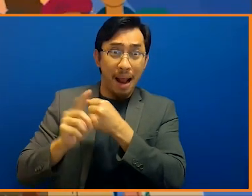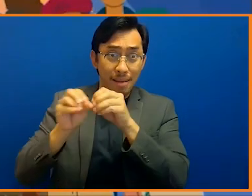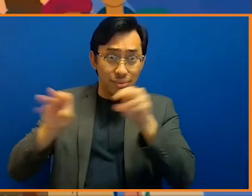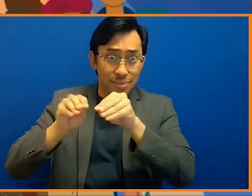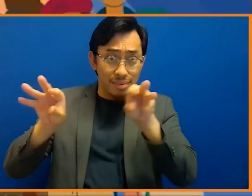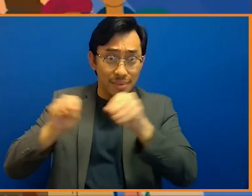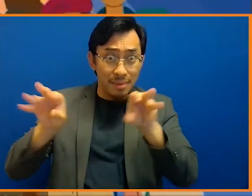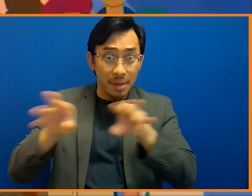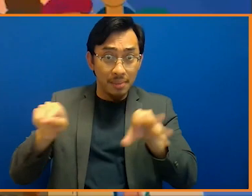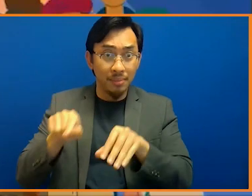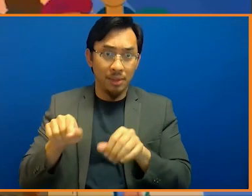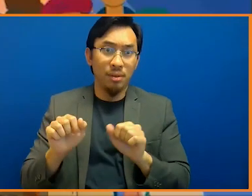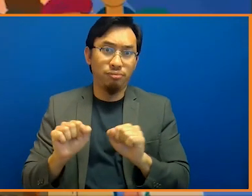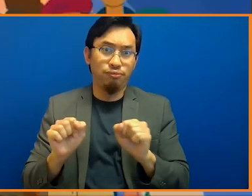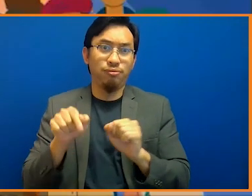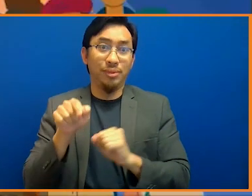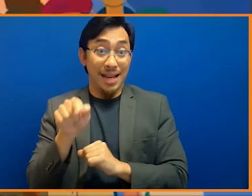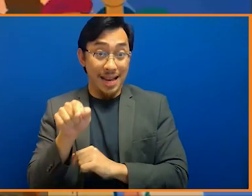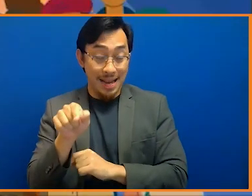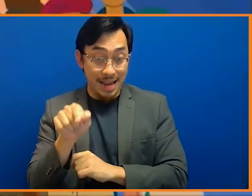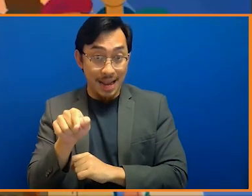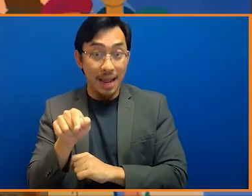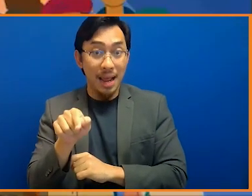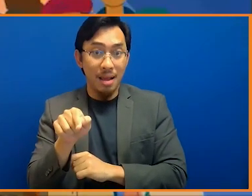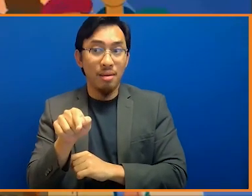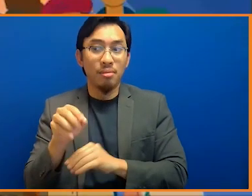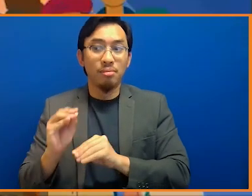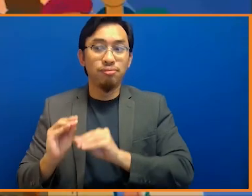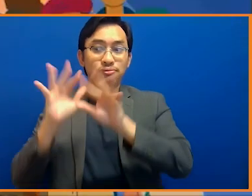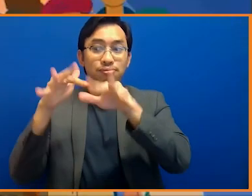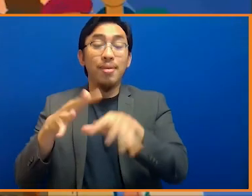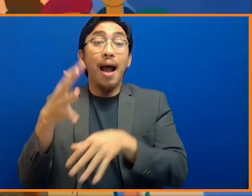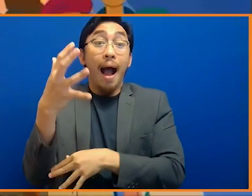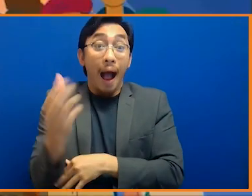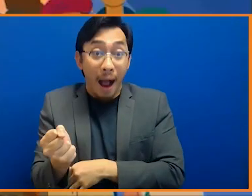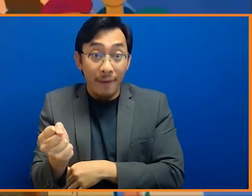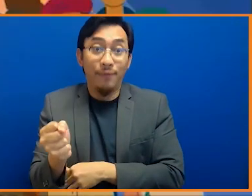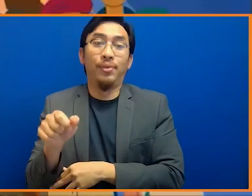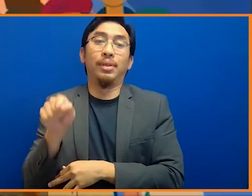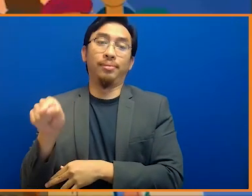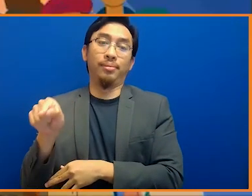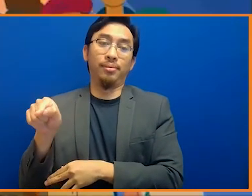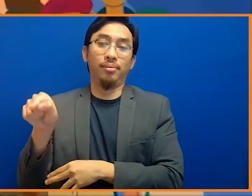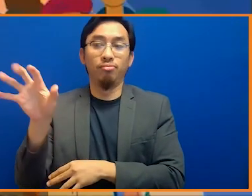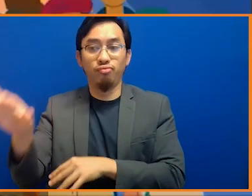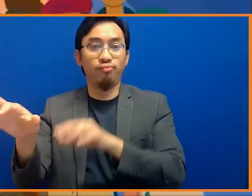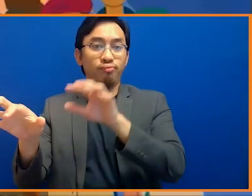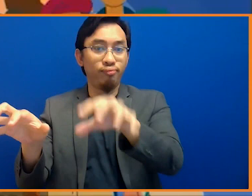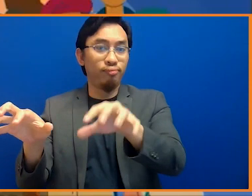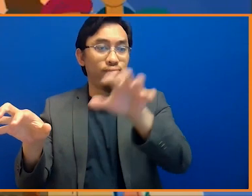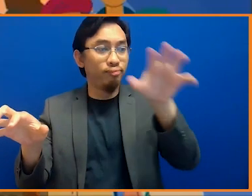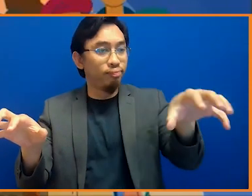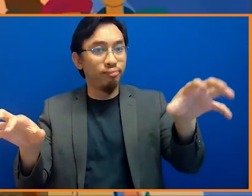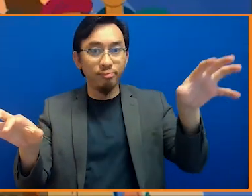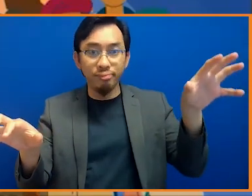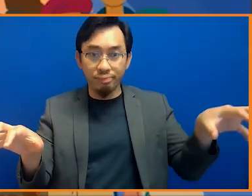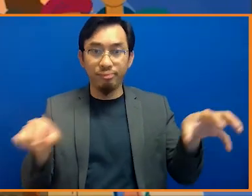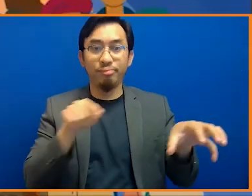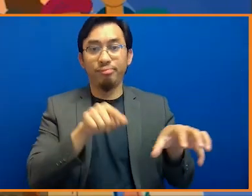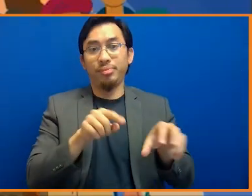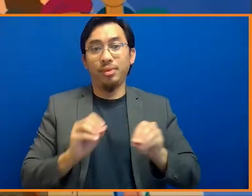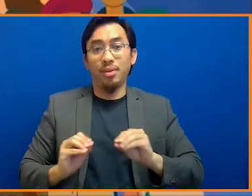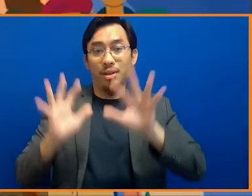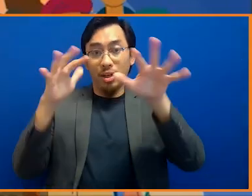as possible to the community if the area will be affected by a tsunami.